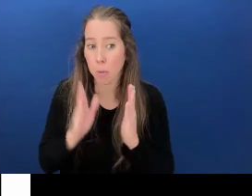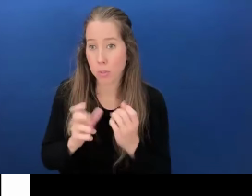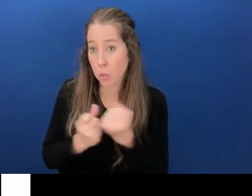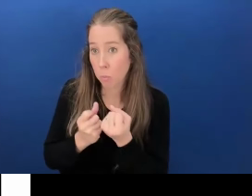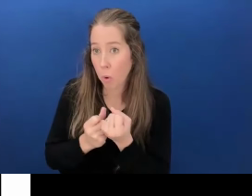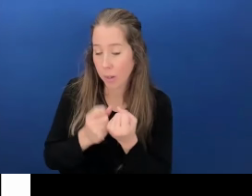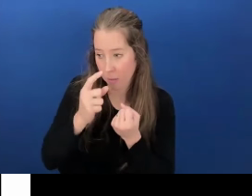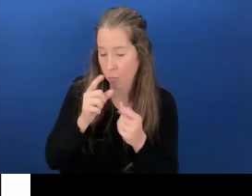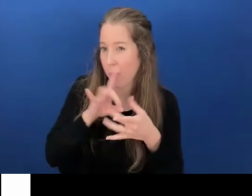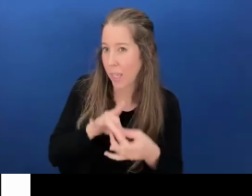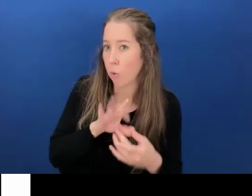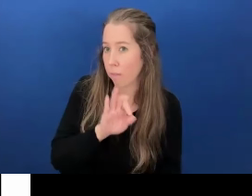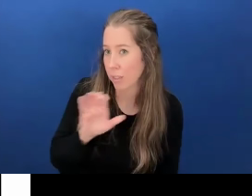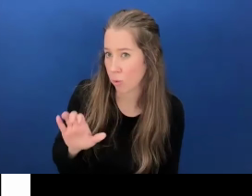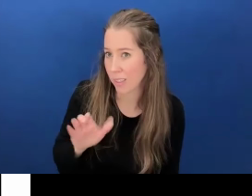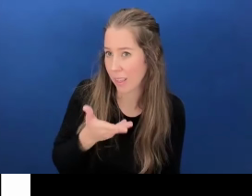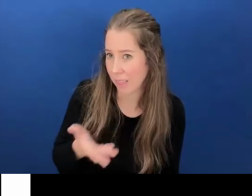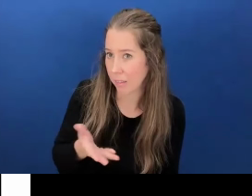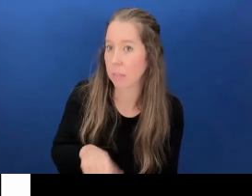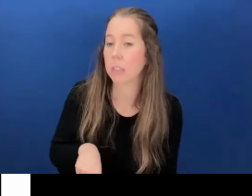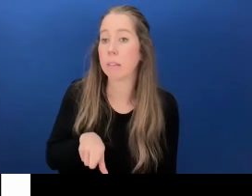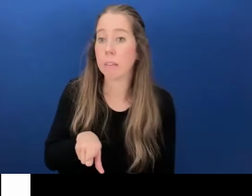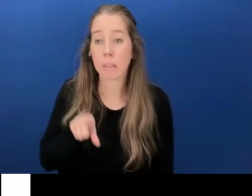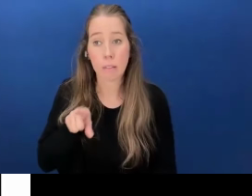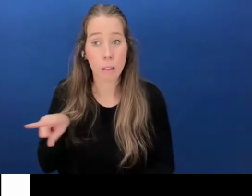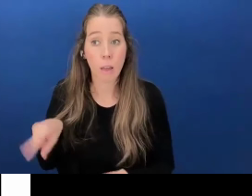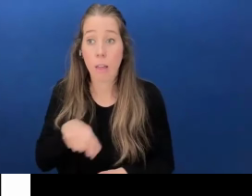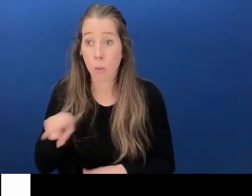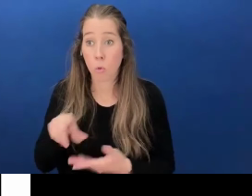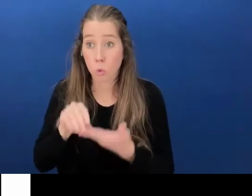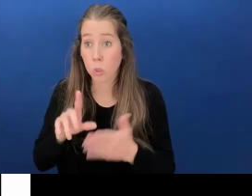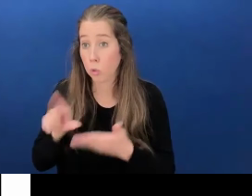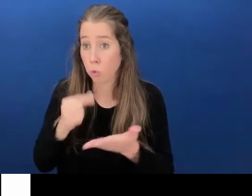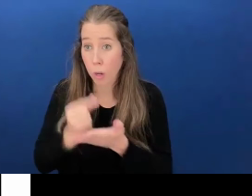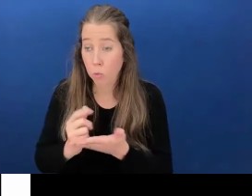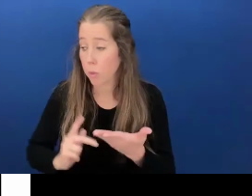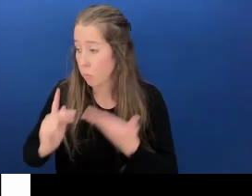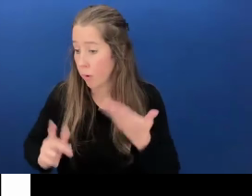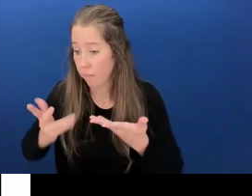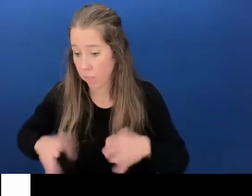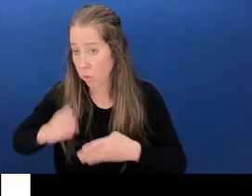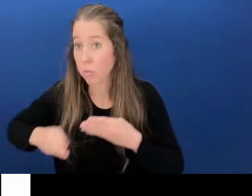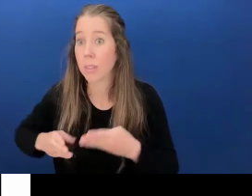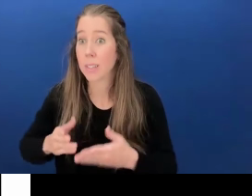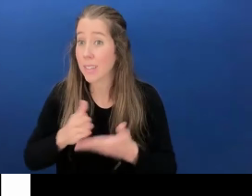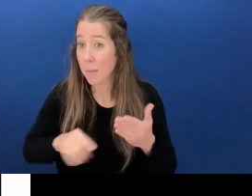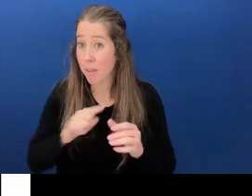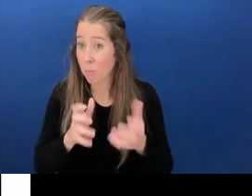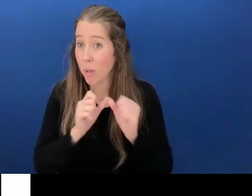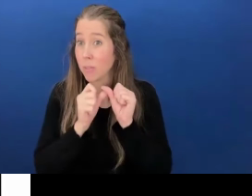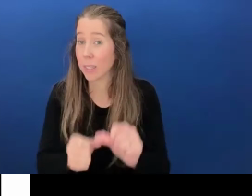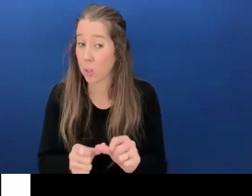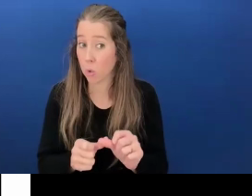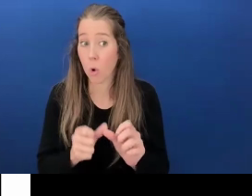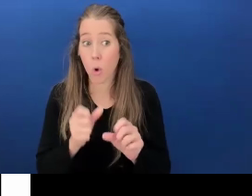well. And a lot of these students, as they finish their graduation and they finish their program, some of them want to continue working towards maybe